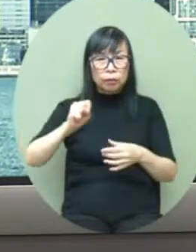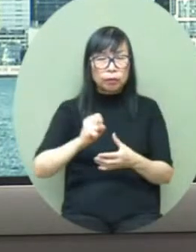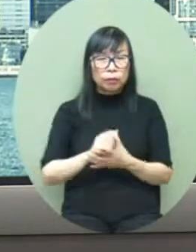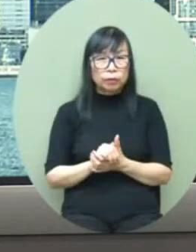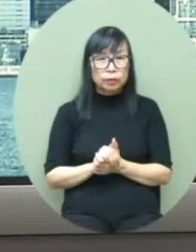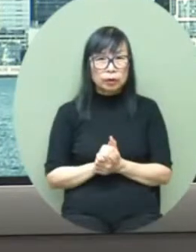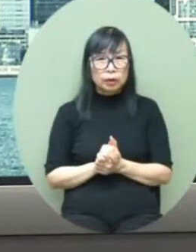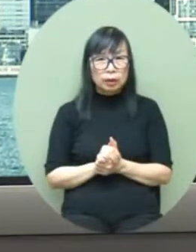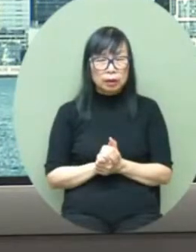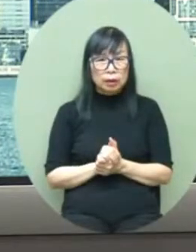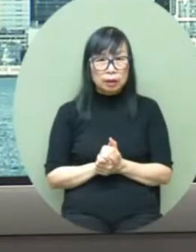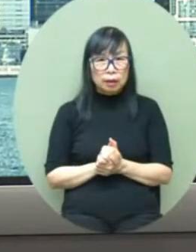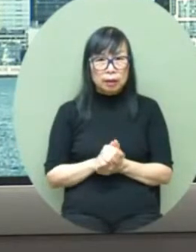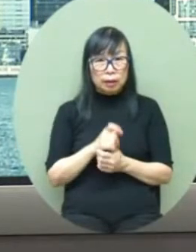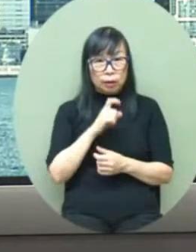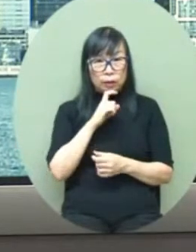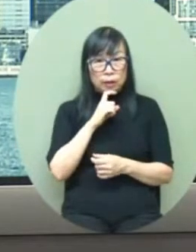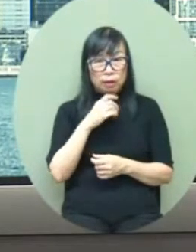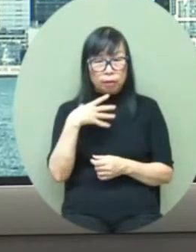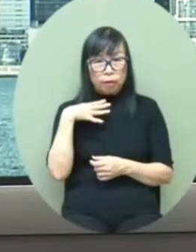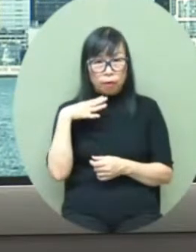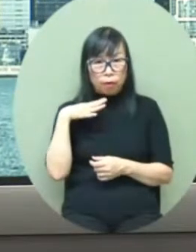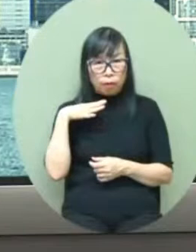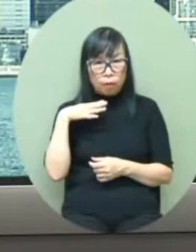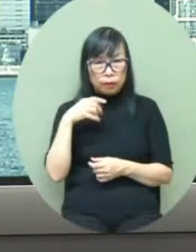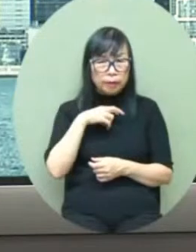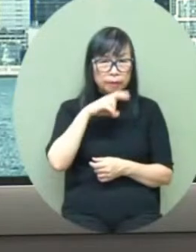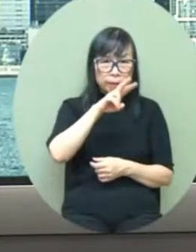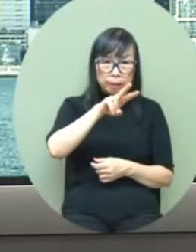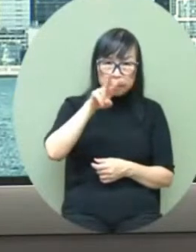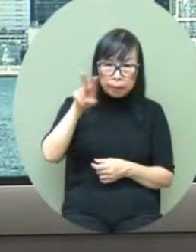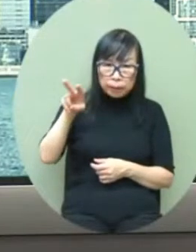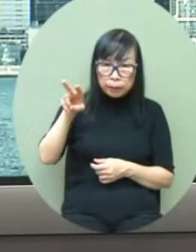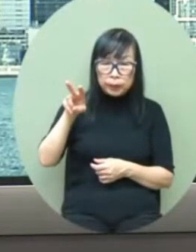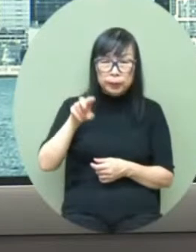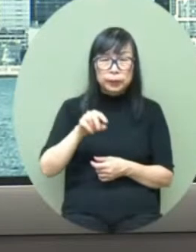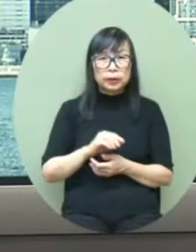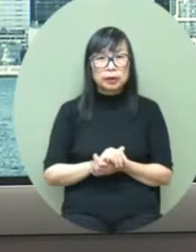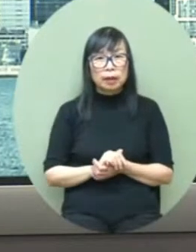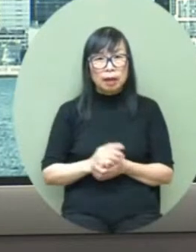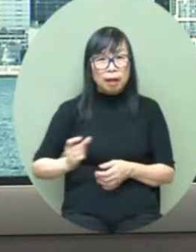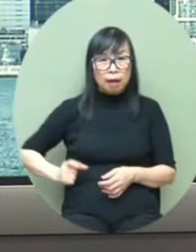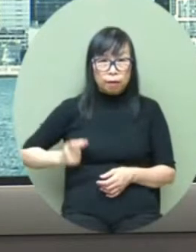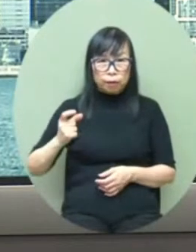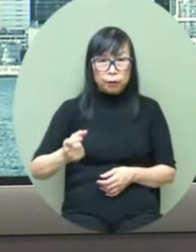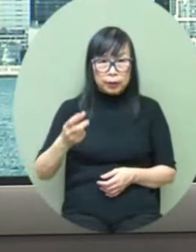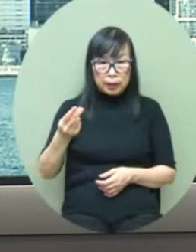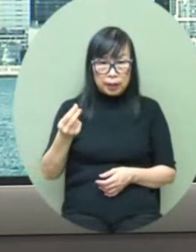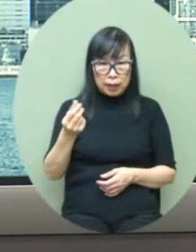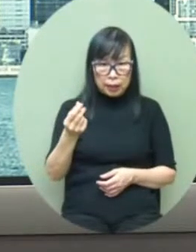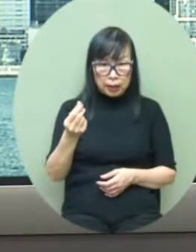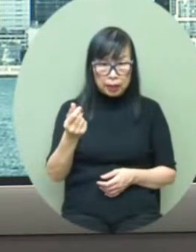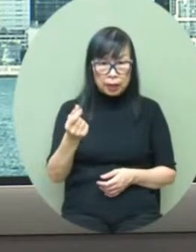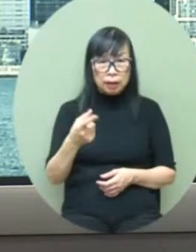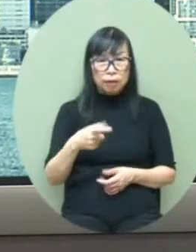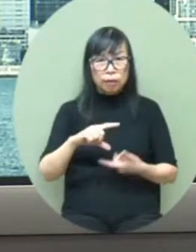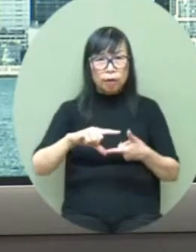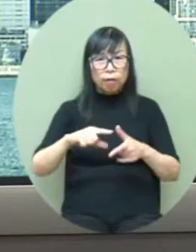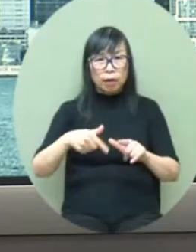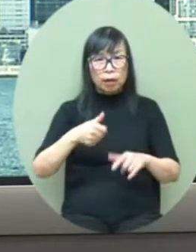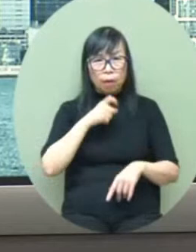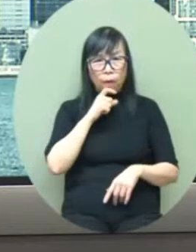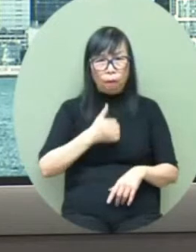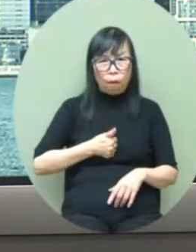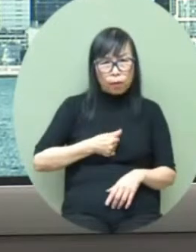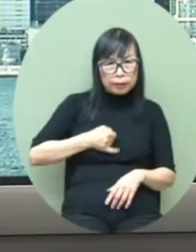in some of the cases, there are suspicions that there are abusive acts. And it